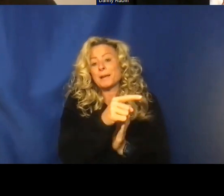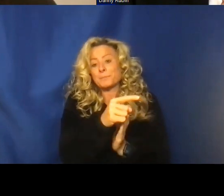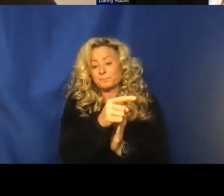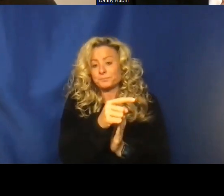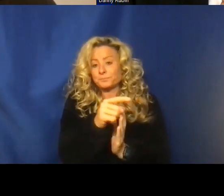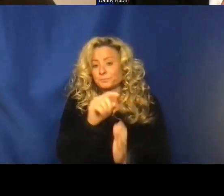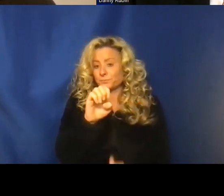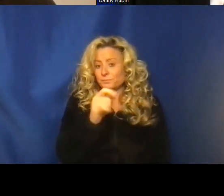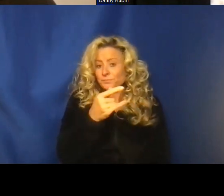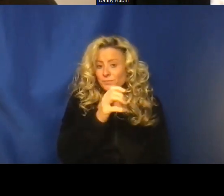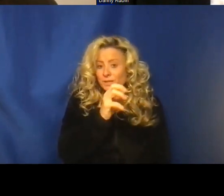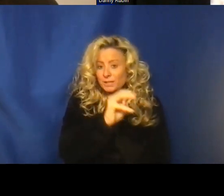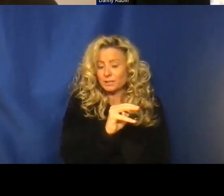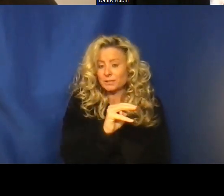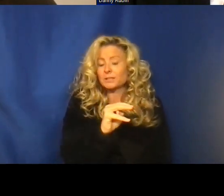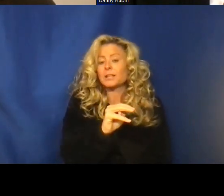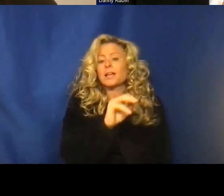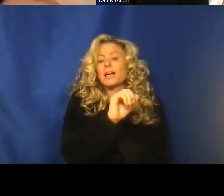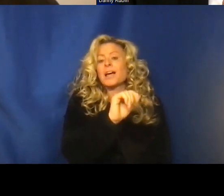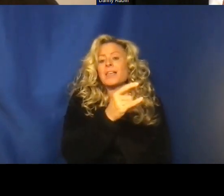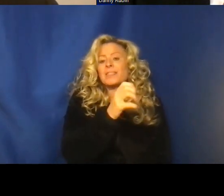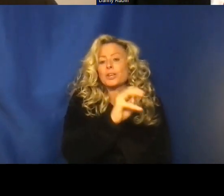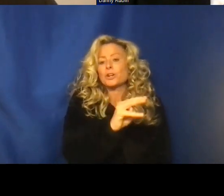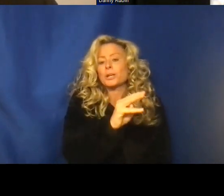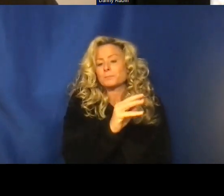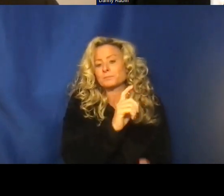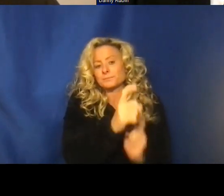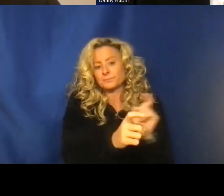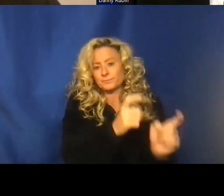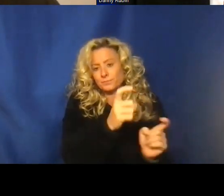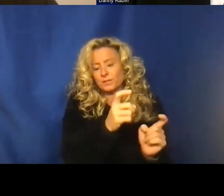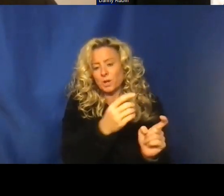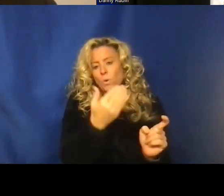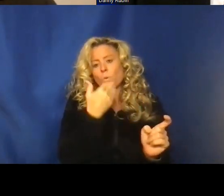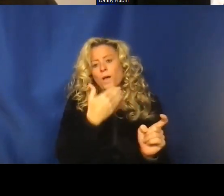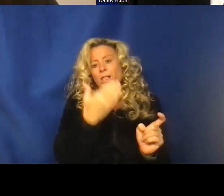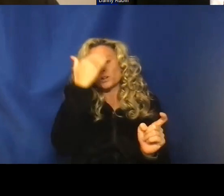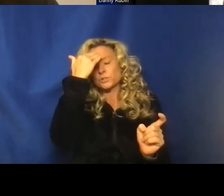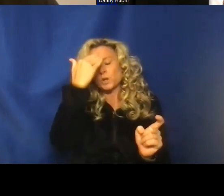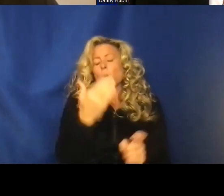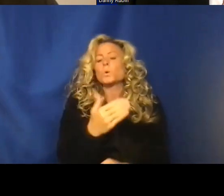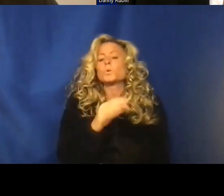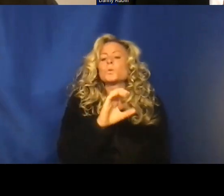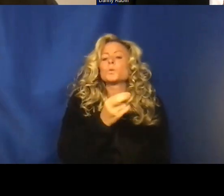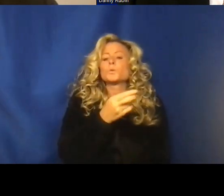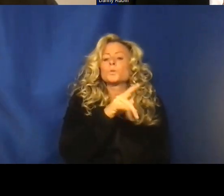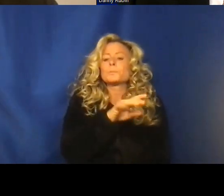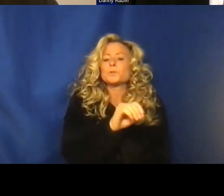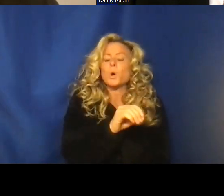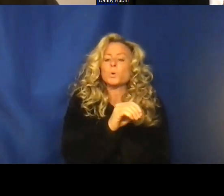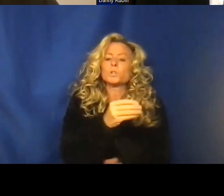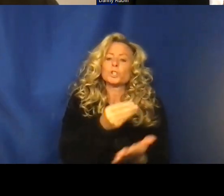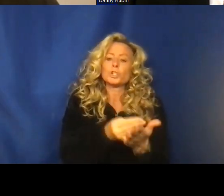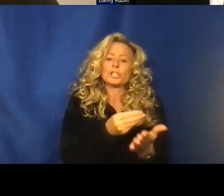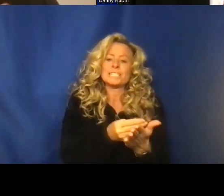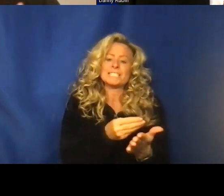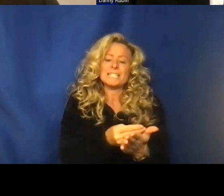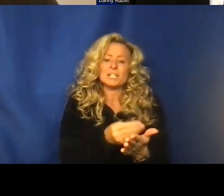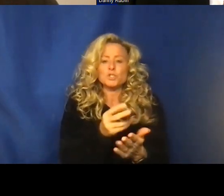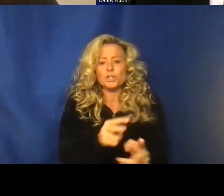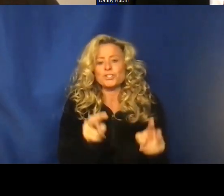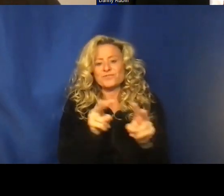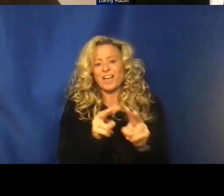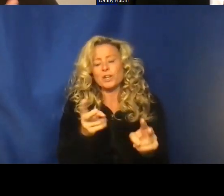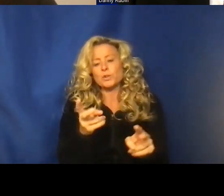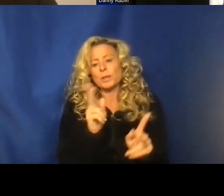Ethereum, and we reward Ethereum to the winners, which is one of the well-known cryptocurrencies. And so there is value that